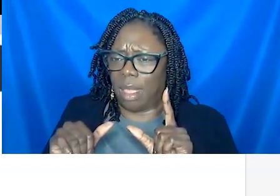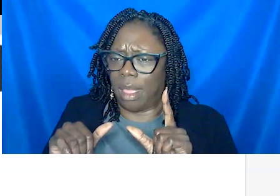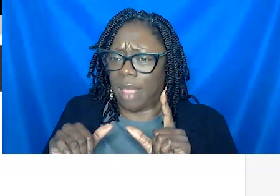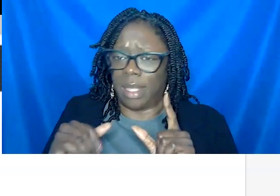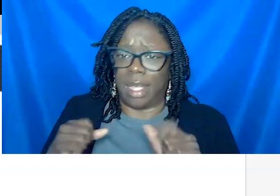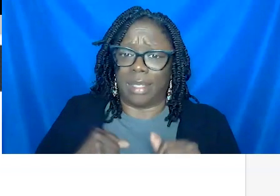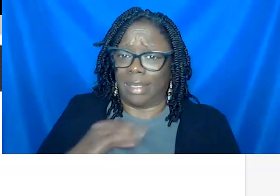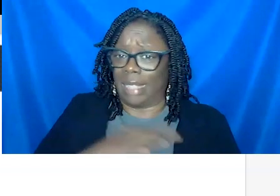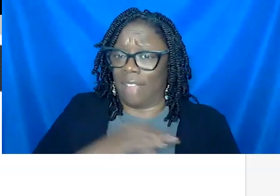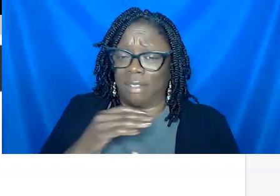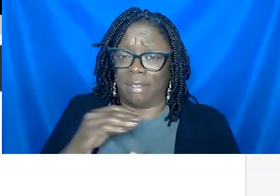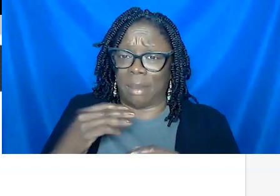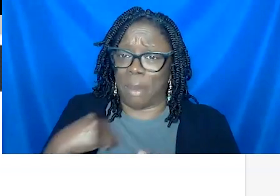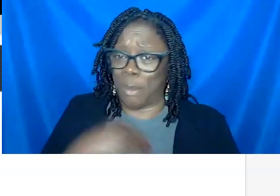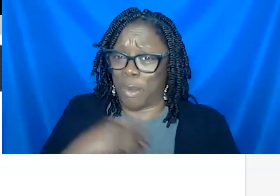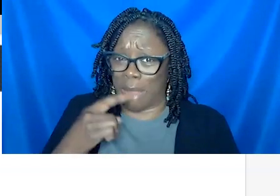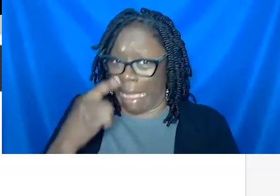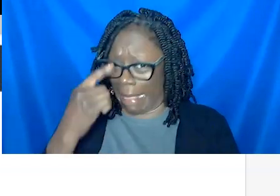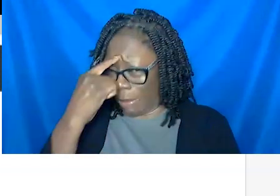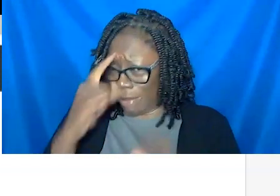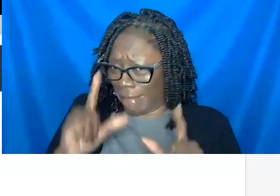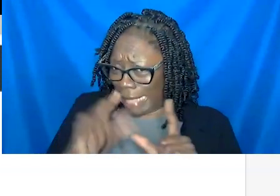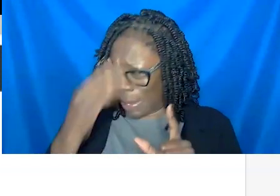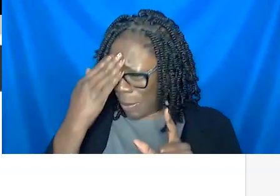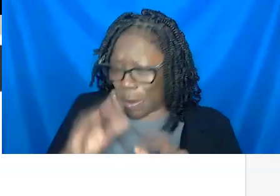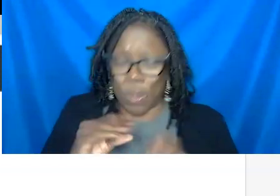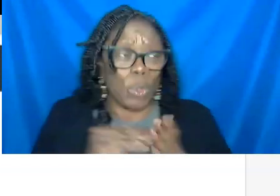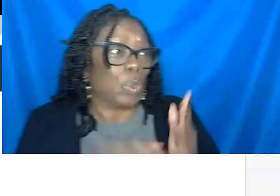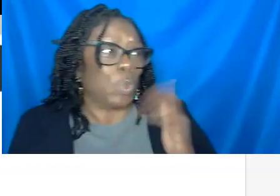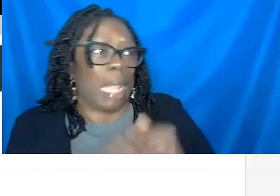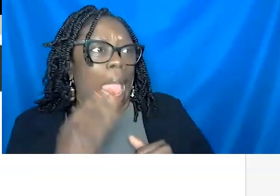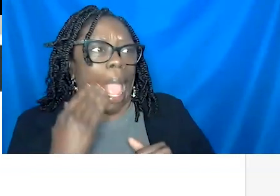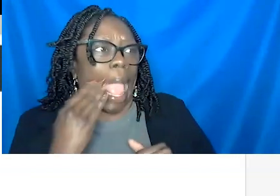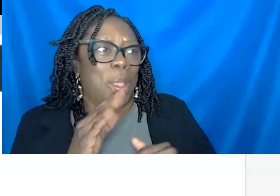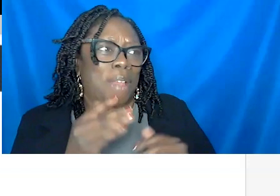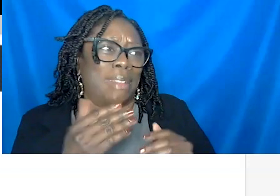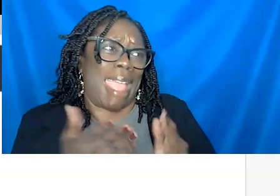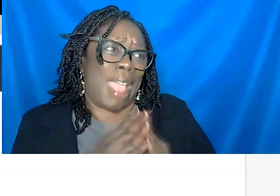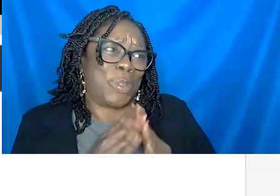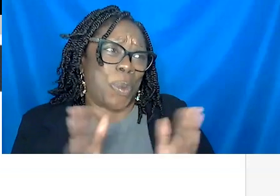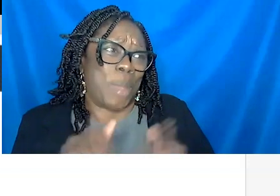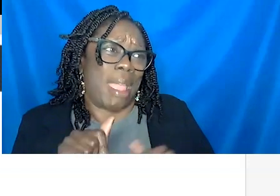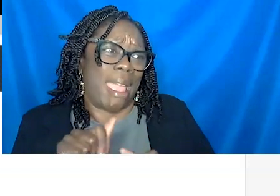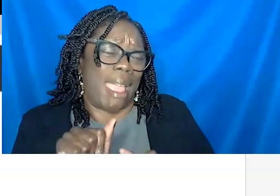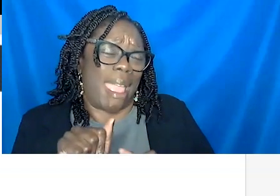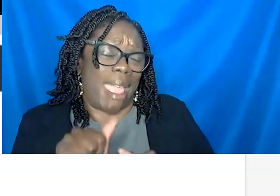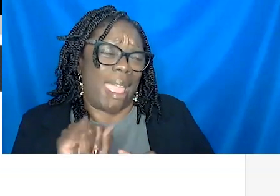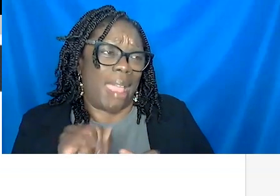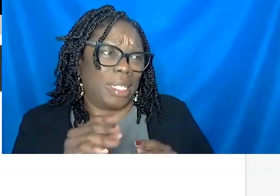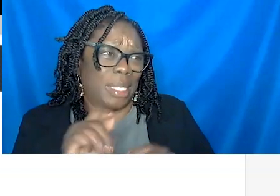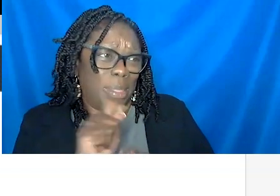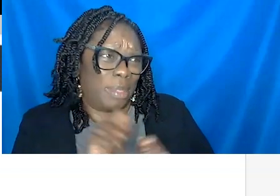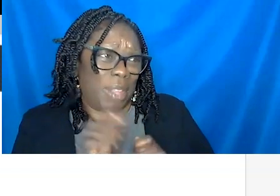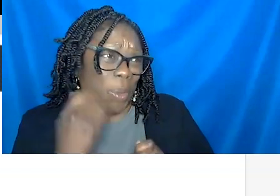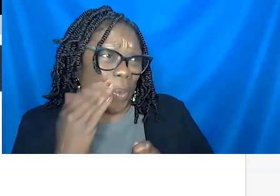know. Ask Omar. yeah, I haven't heard of it myself, but you'd have to ask OpenAI specifically. So I don't know if anybody. Do you have access